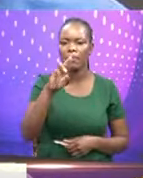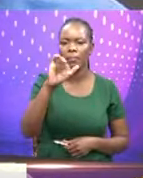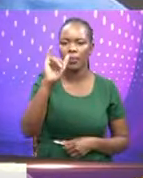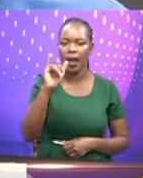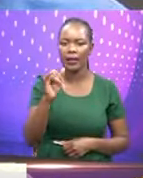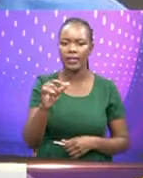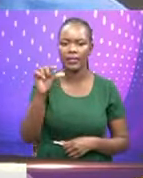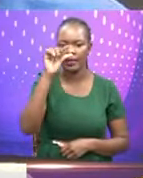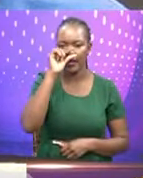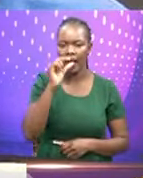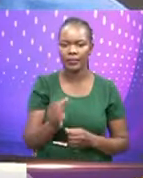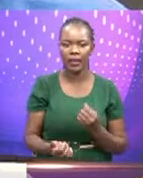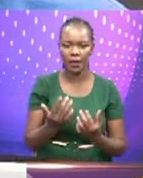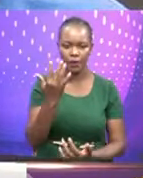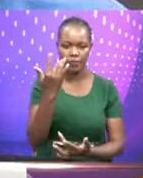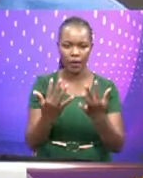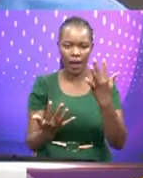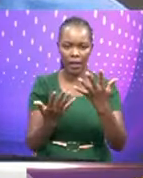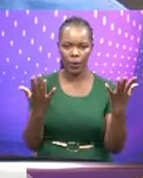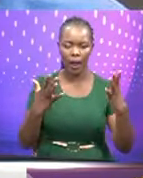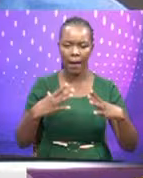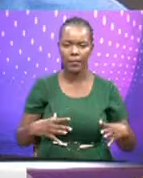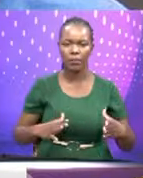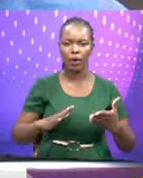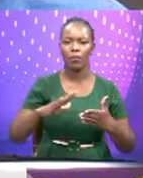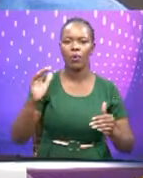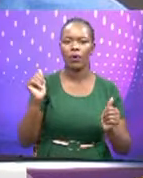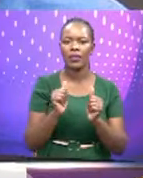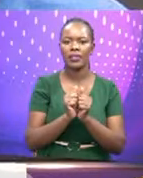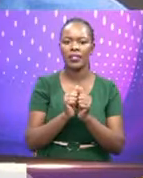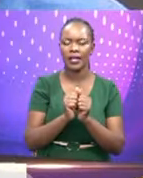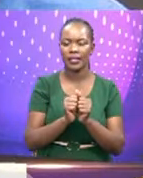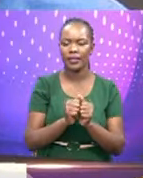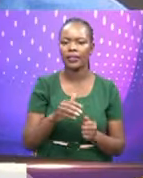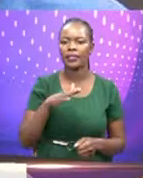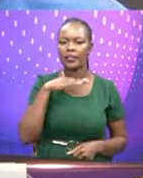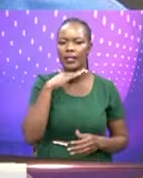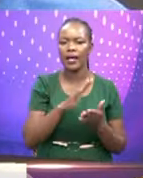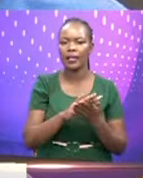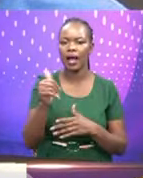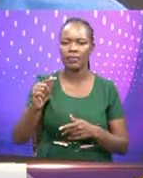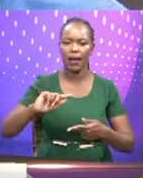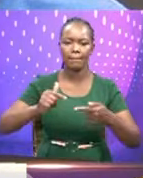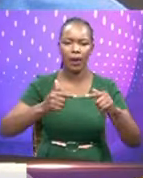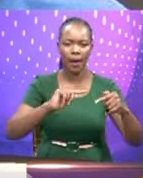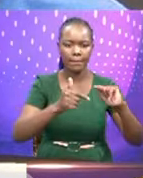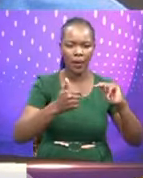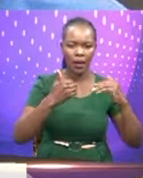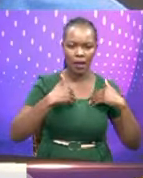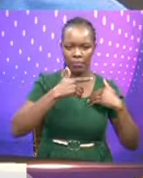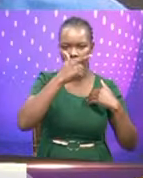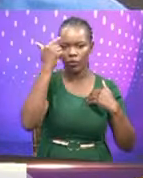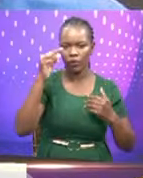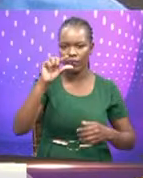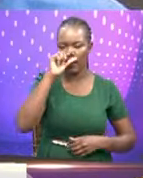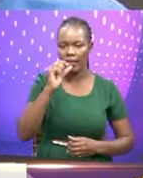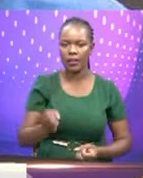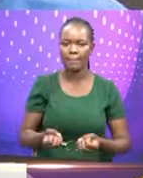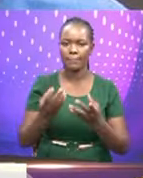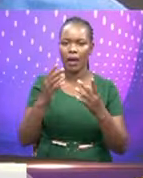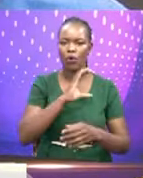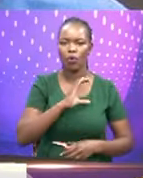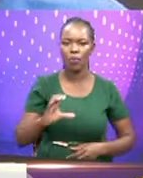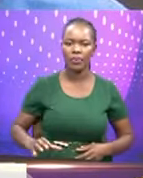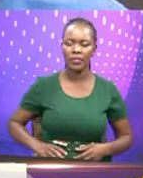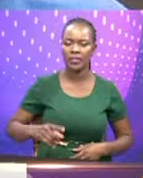ma Embakasi manoyo ka ji moya apar owito ngimagi kod ji mathoth gi hinyruok bang' kambi pong'o gas ni muoch. Komitino bwogo ogolo